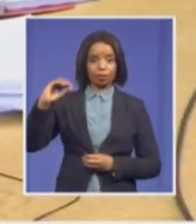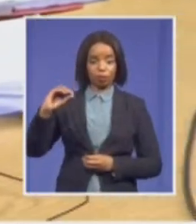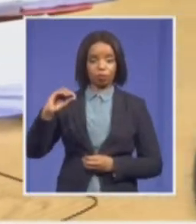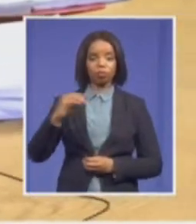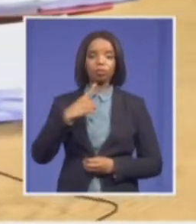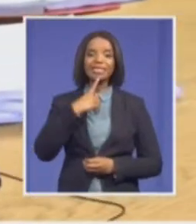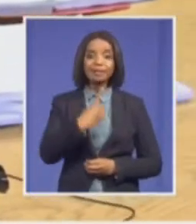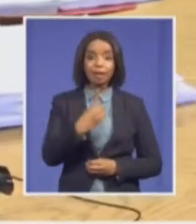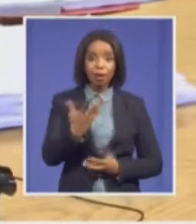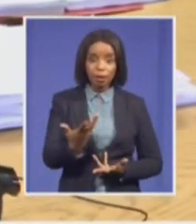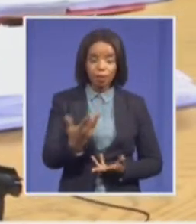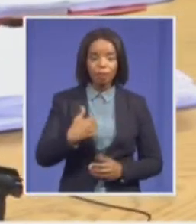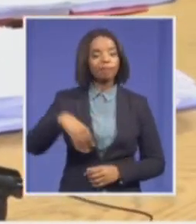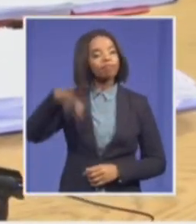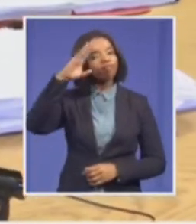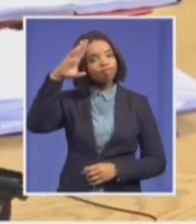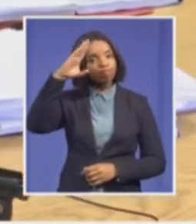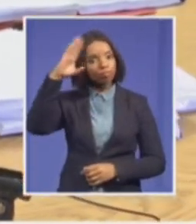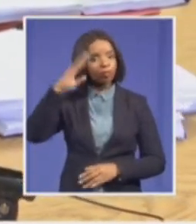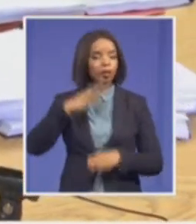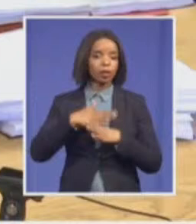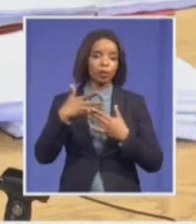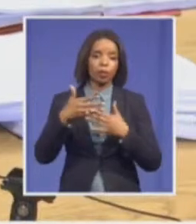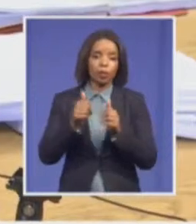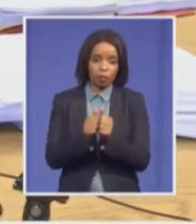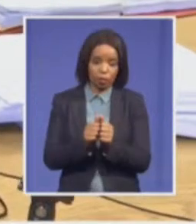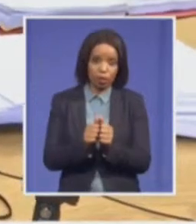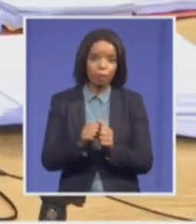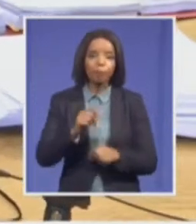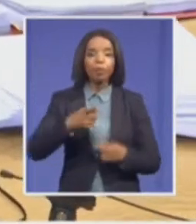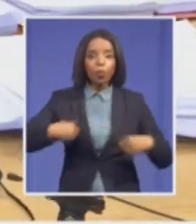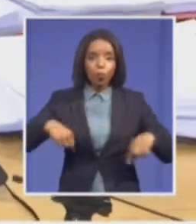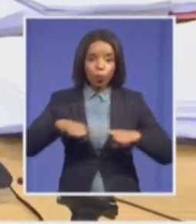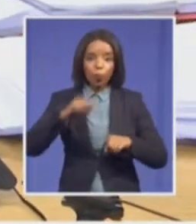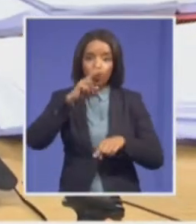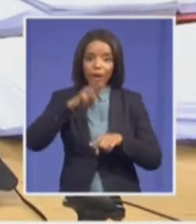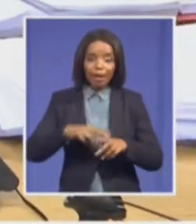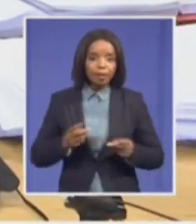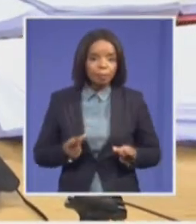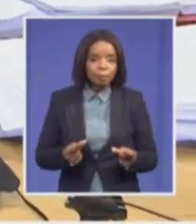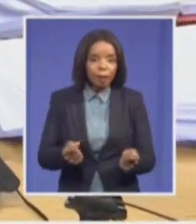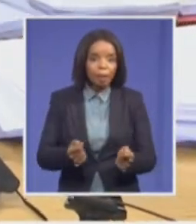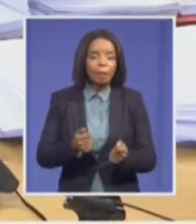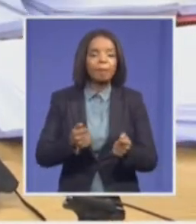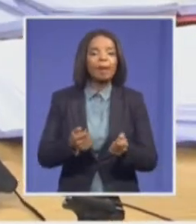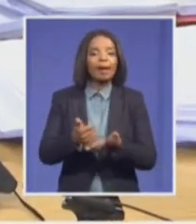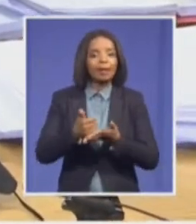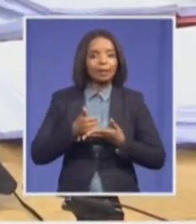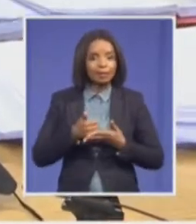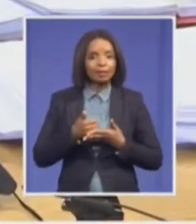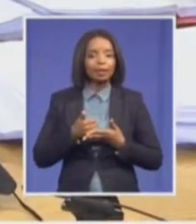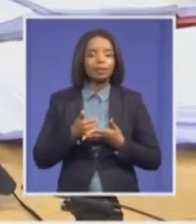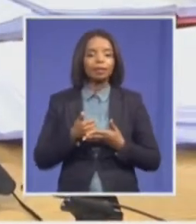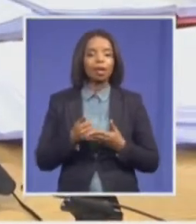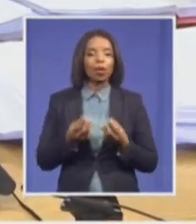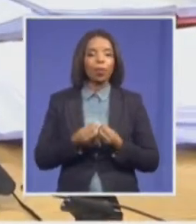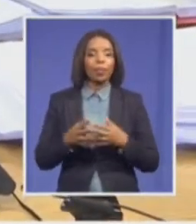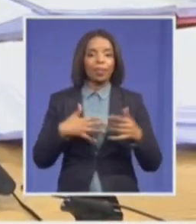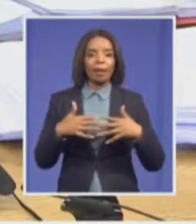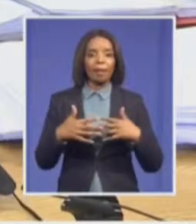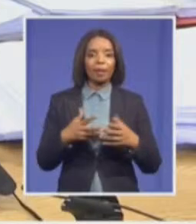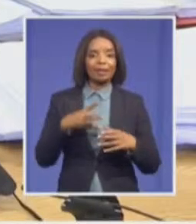we need urgent assistance with the matter involving special assignment. We still need to air the episode for